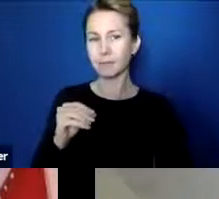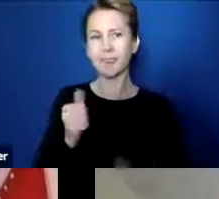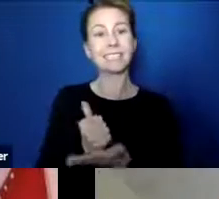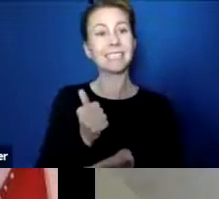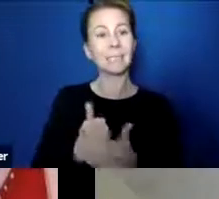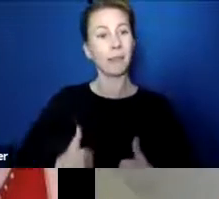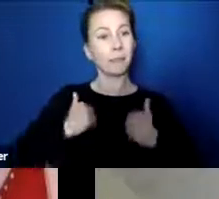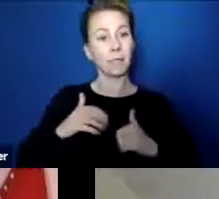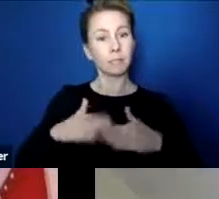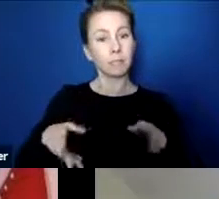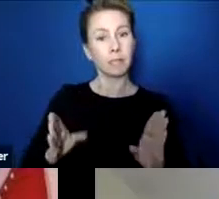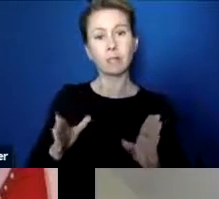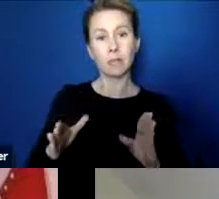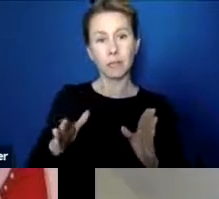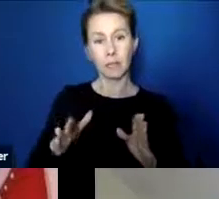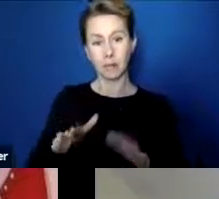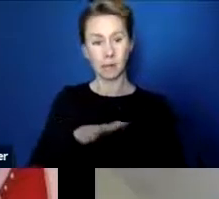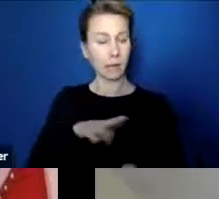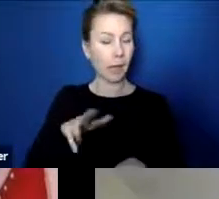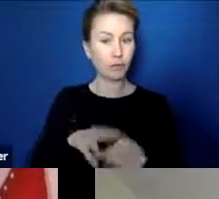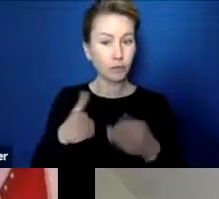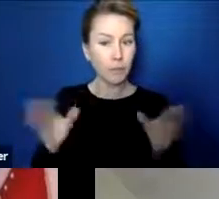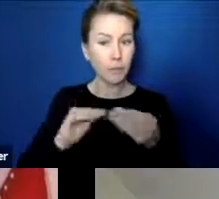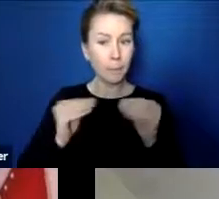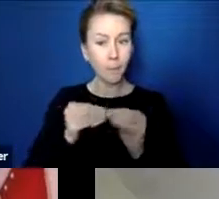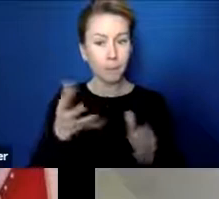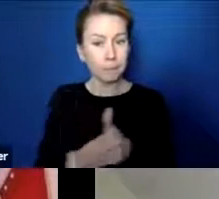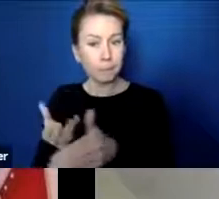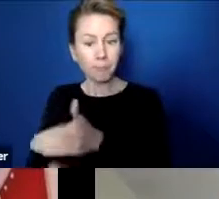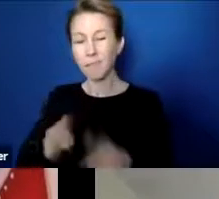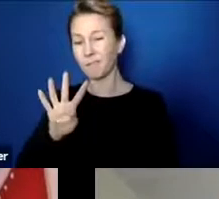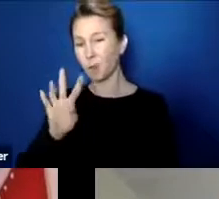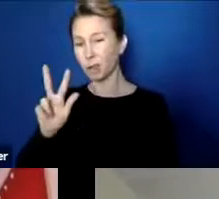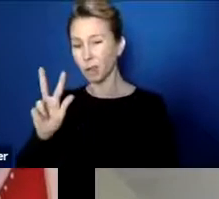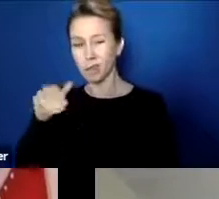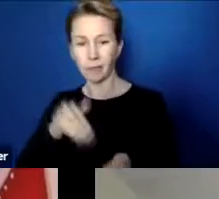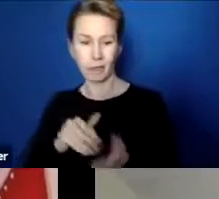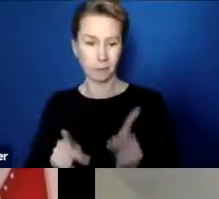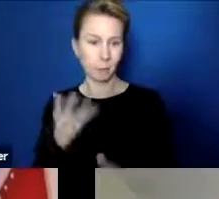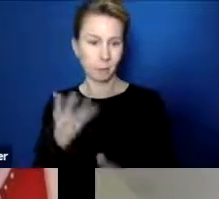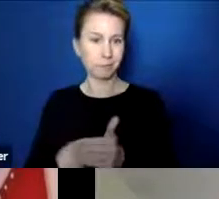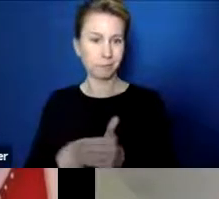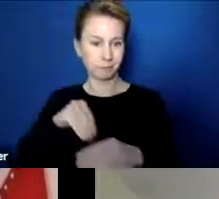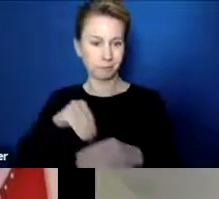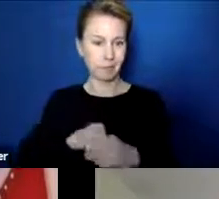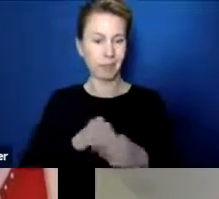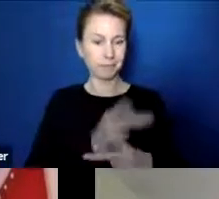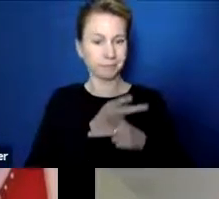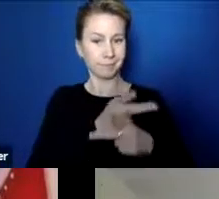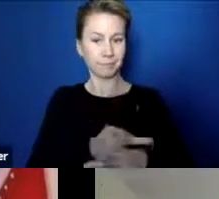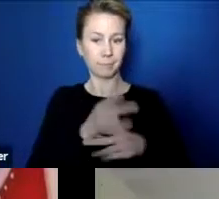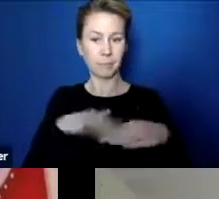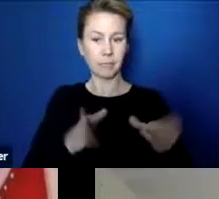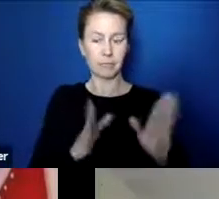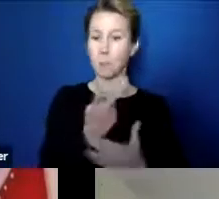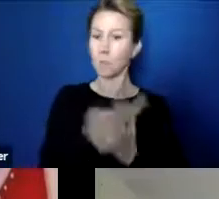Over 2,000 residents have died so far in long-term care facilities in California, and by long-term care facilities I mean skilled